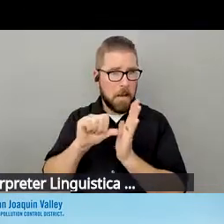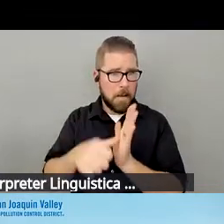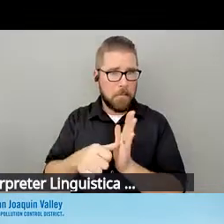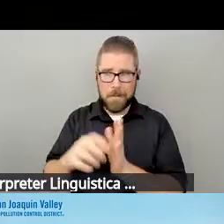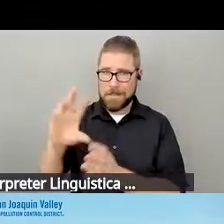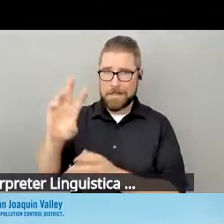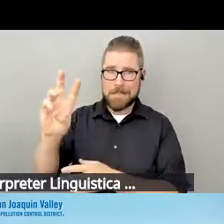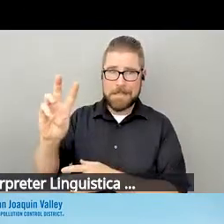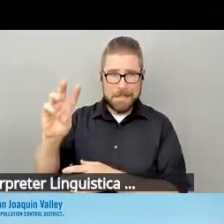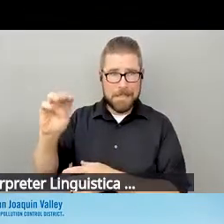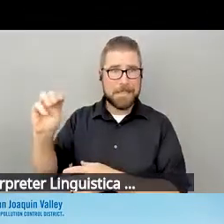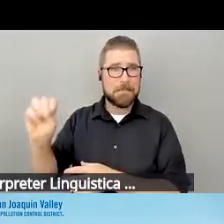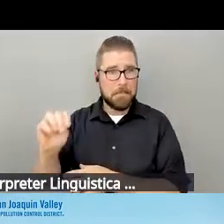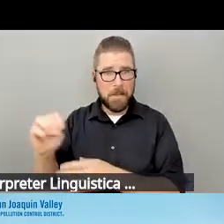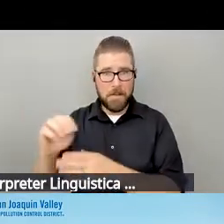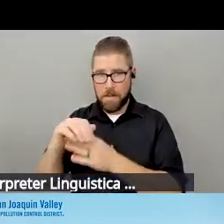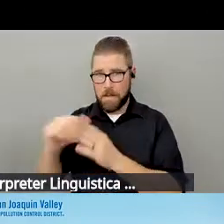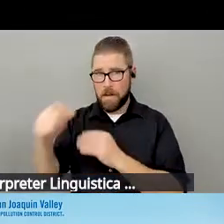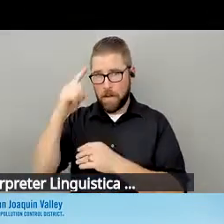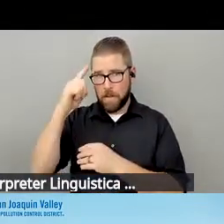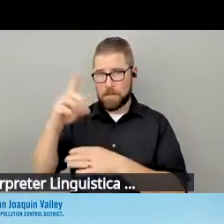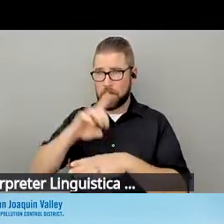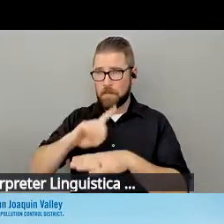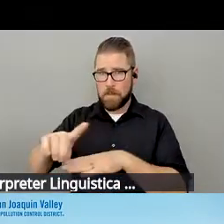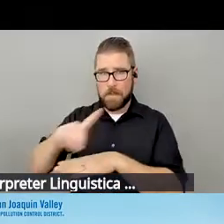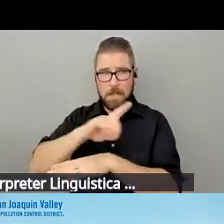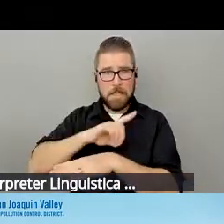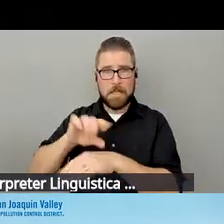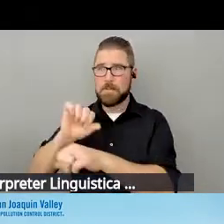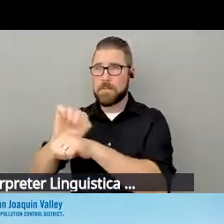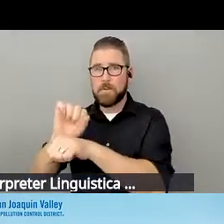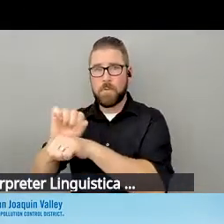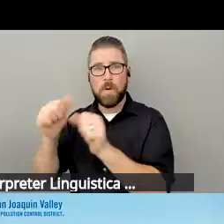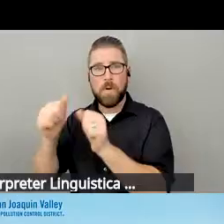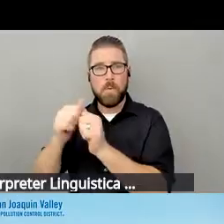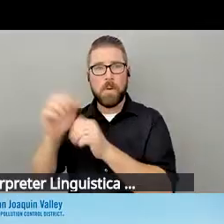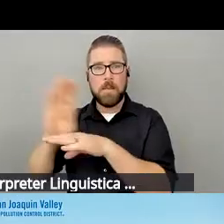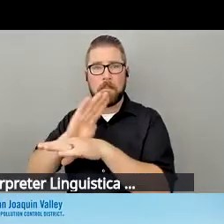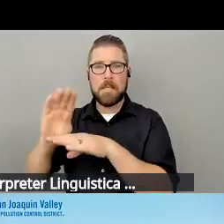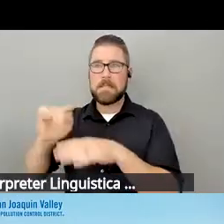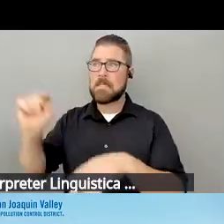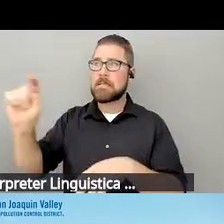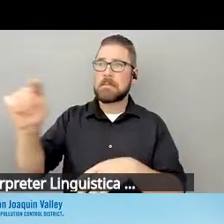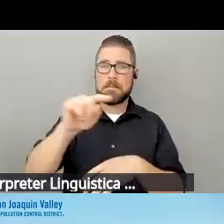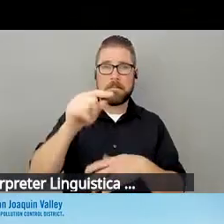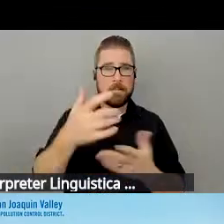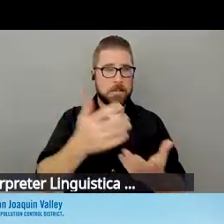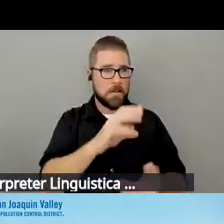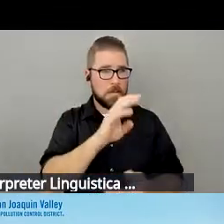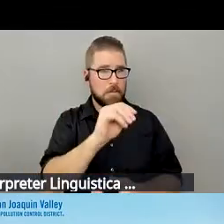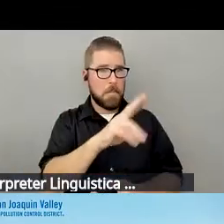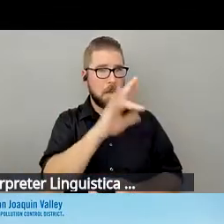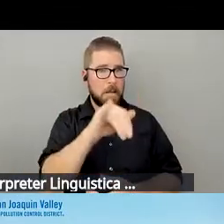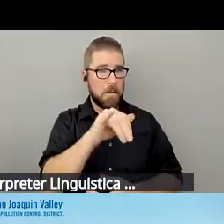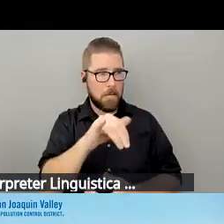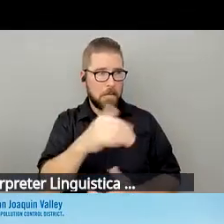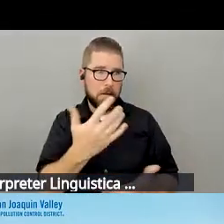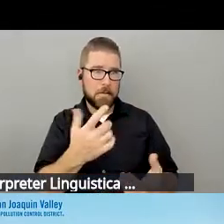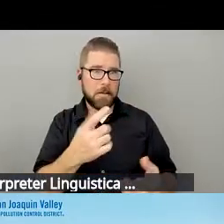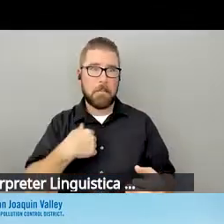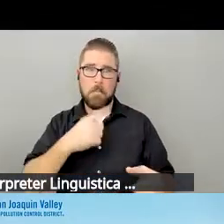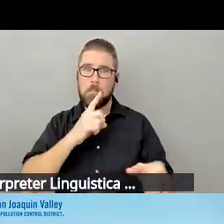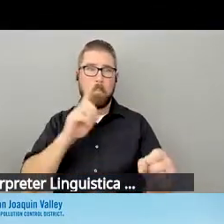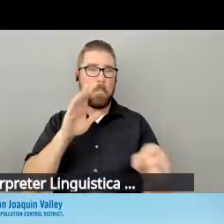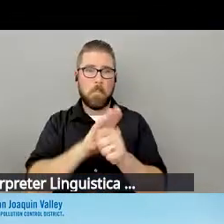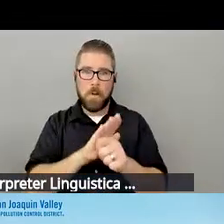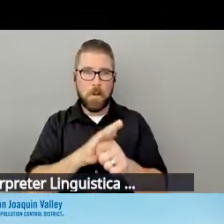for the district to still, work with these businesses. And I just want to guarantee to Mary that we're still, like I said earlier, seeking